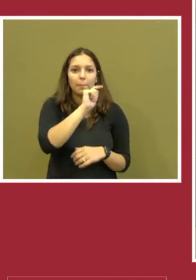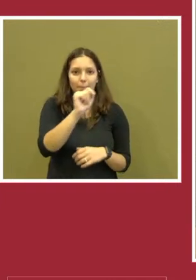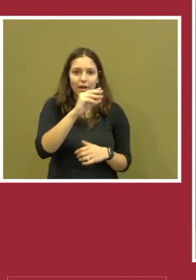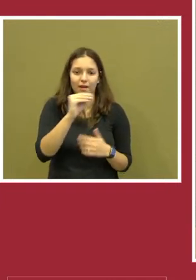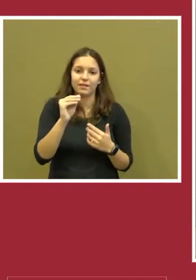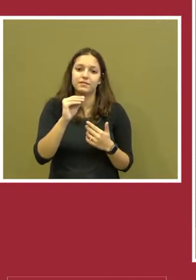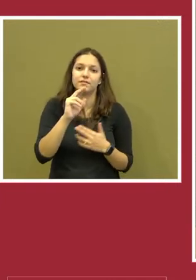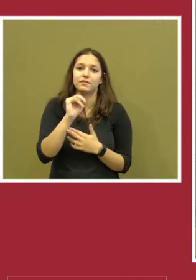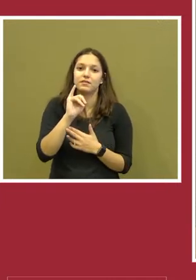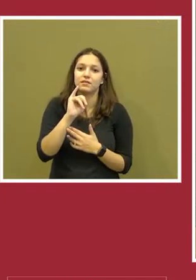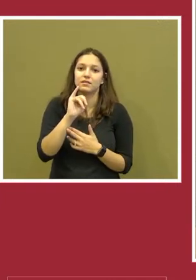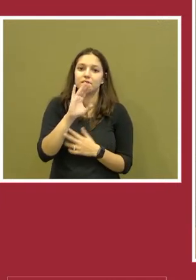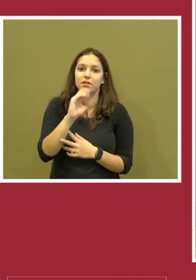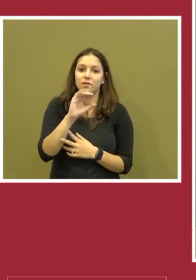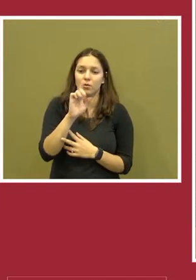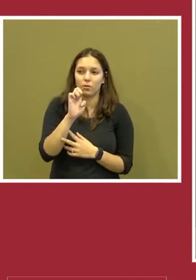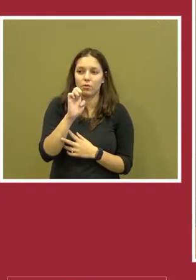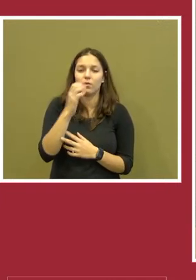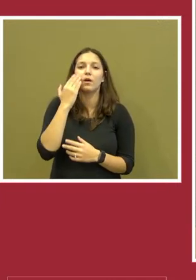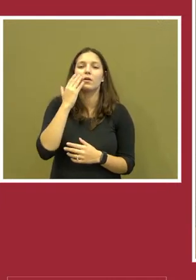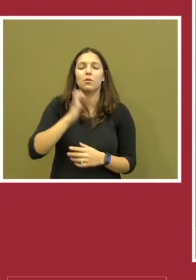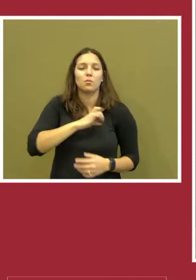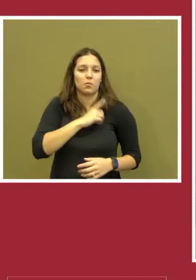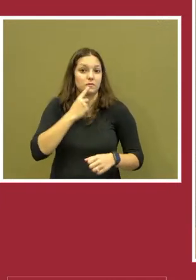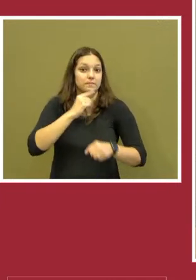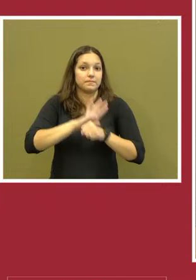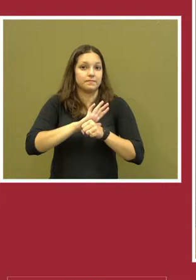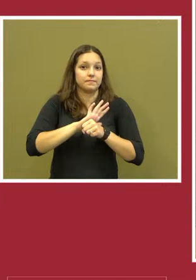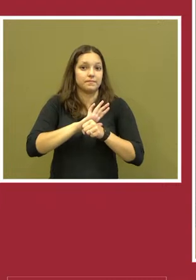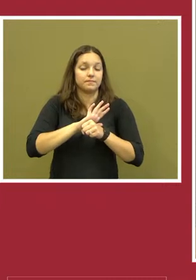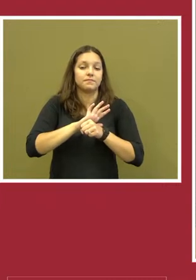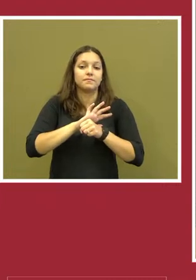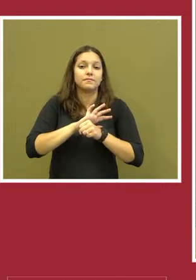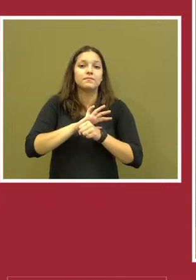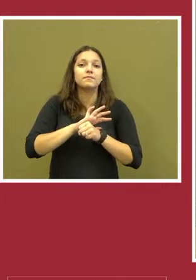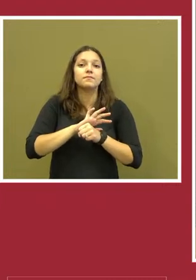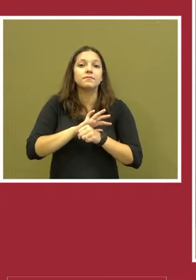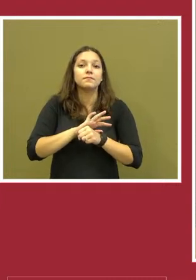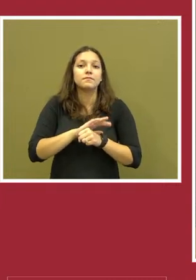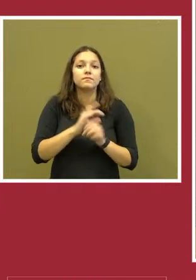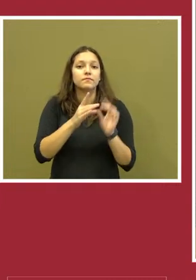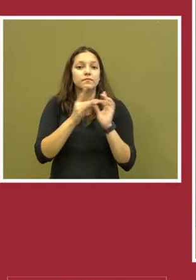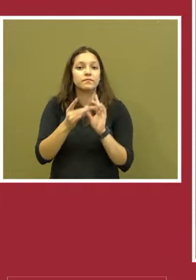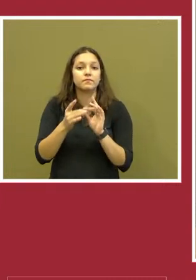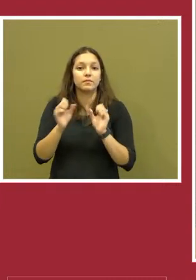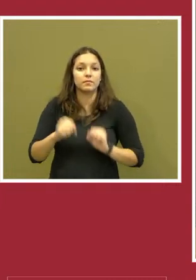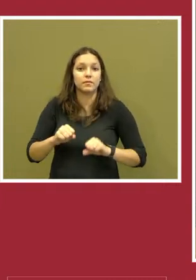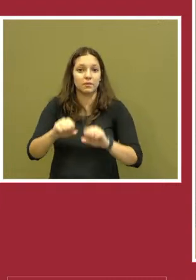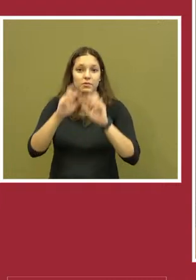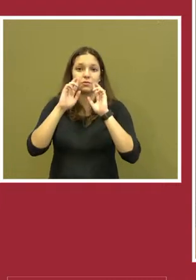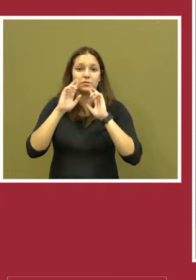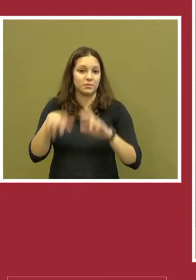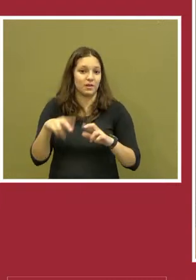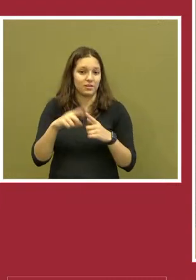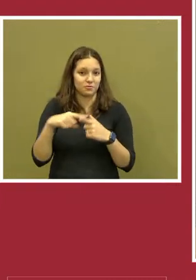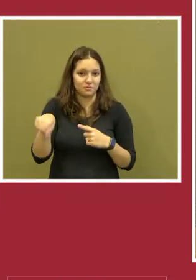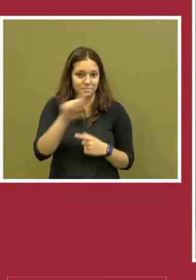and I know that the board is very committed, and I, in terms of being able to respond to you.